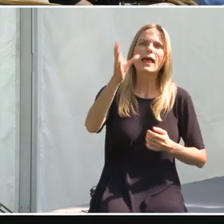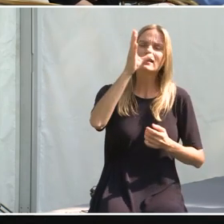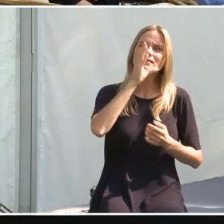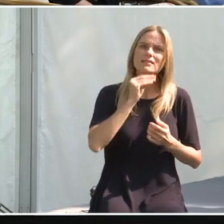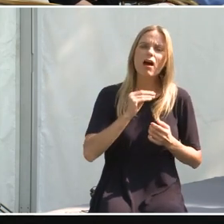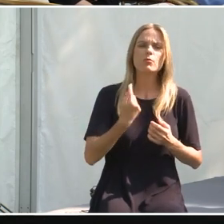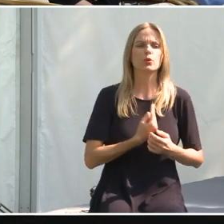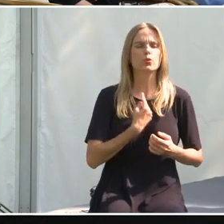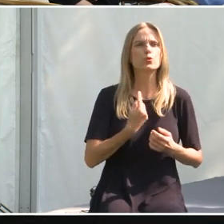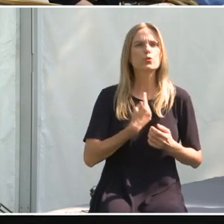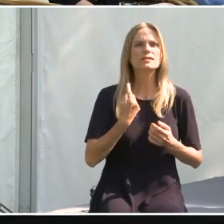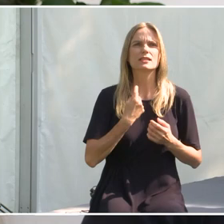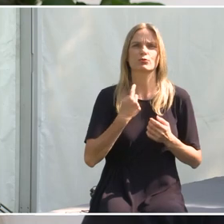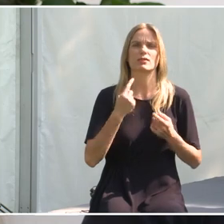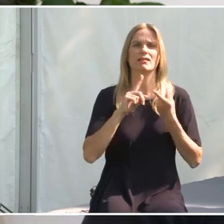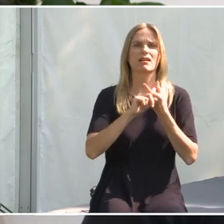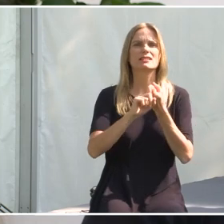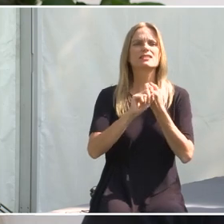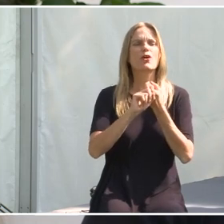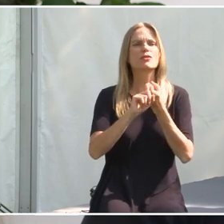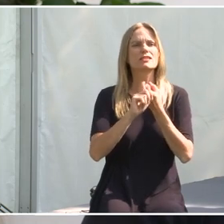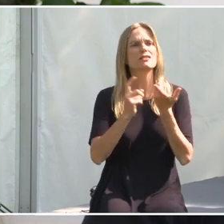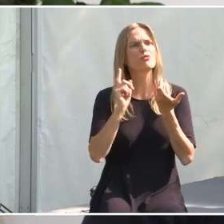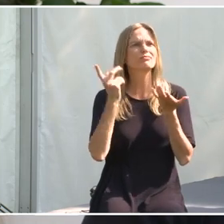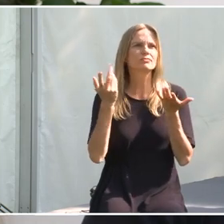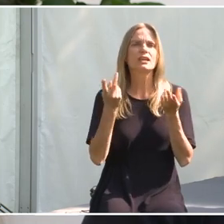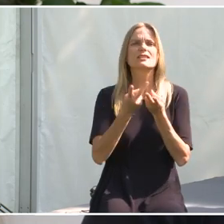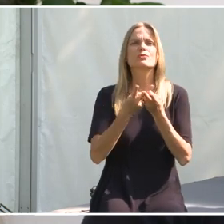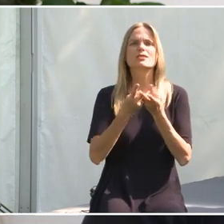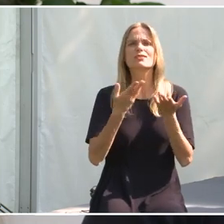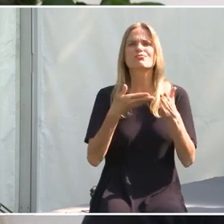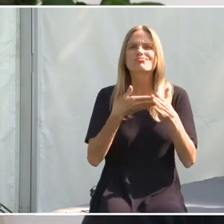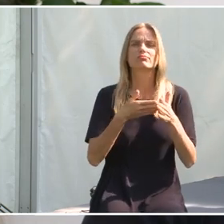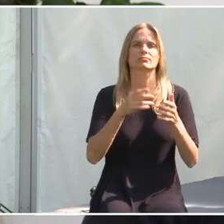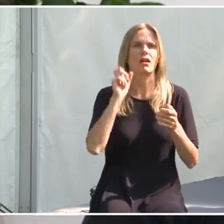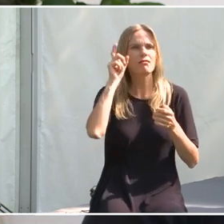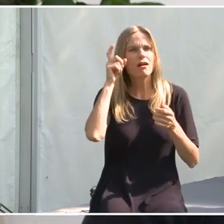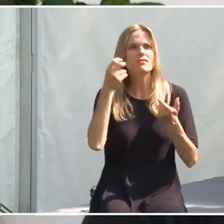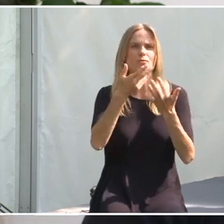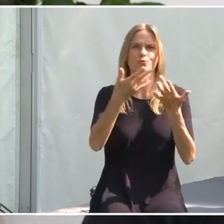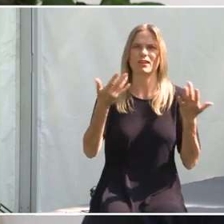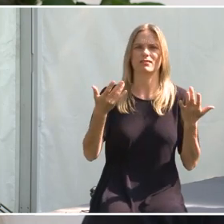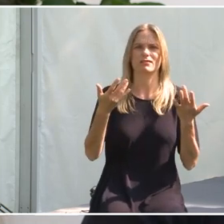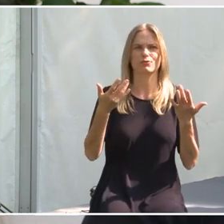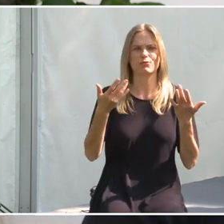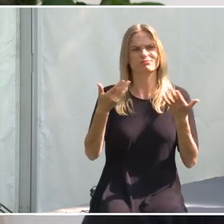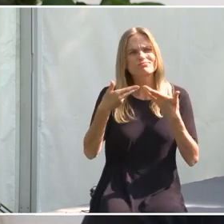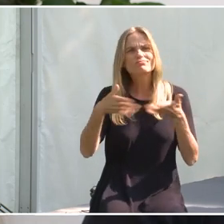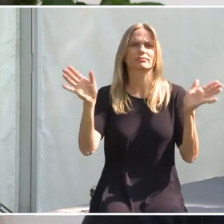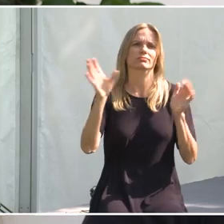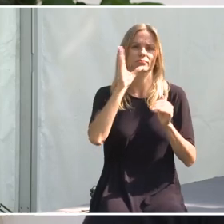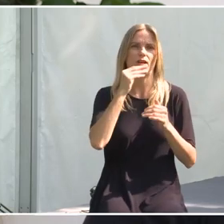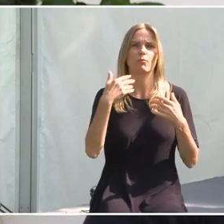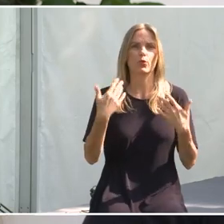surrounding loneliness in order to better engage and empower young people who suffer from loneliness? And